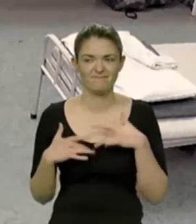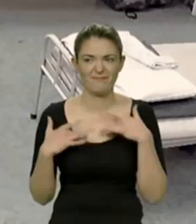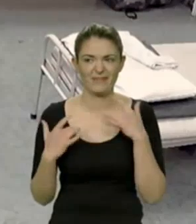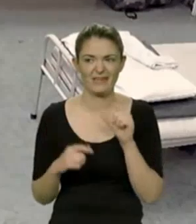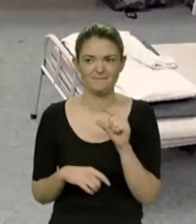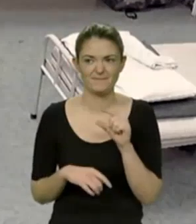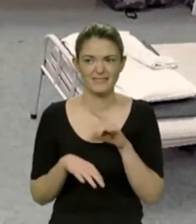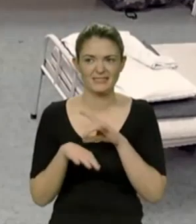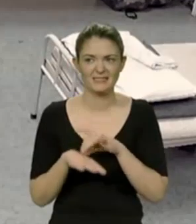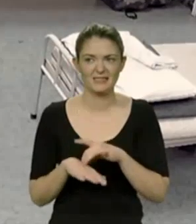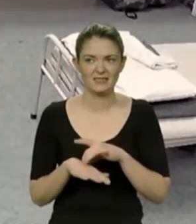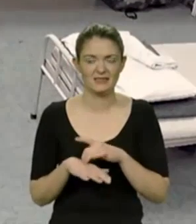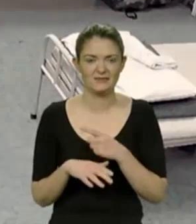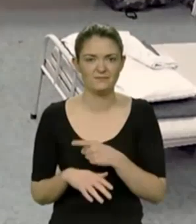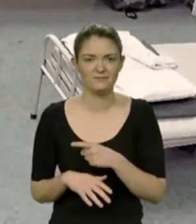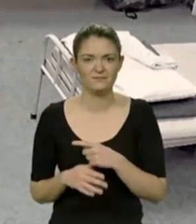He's feeling sick.